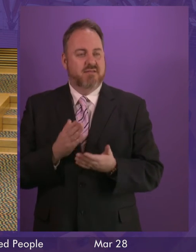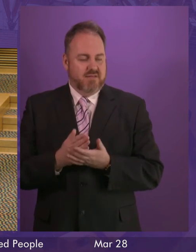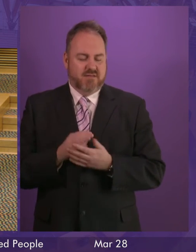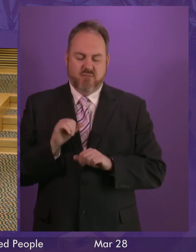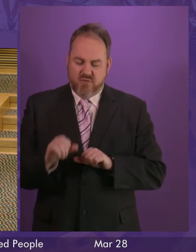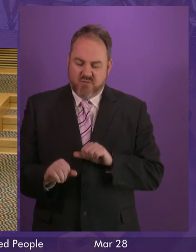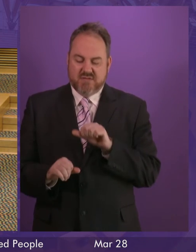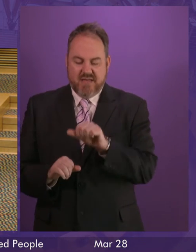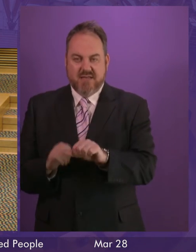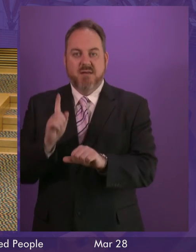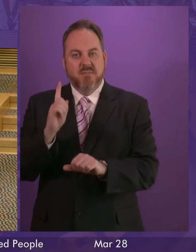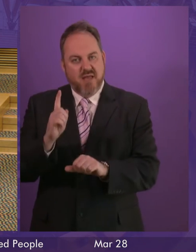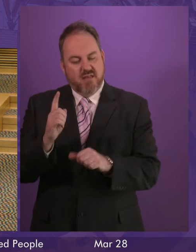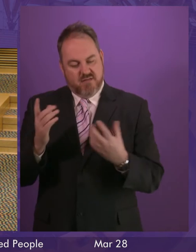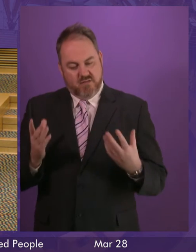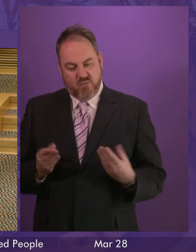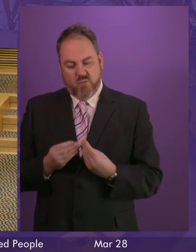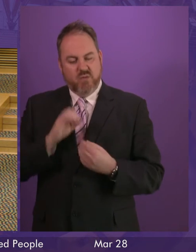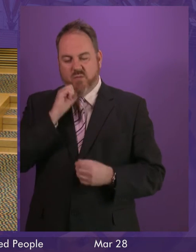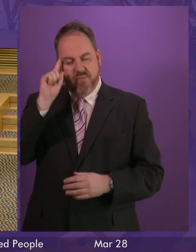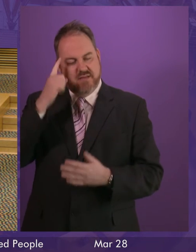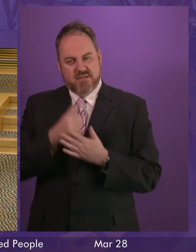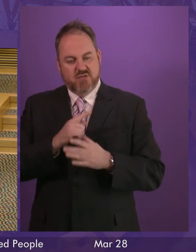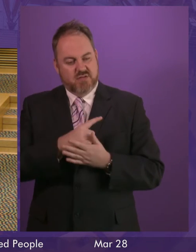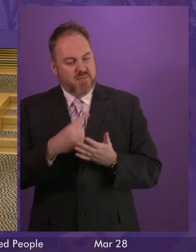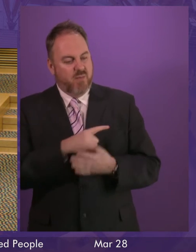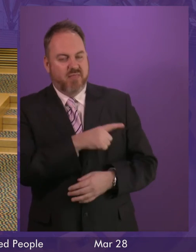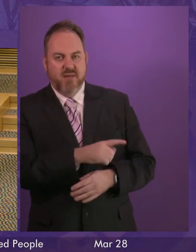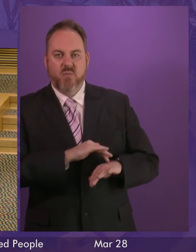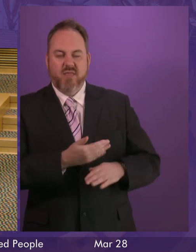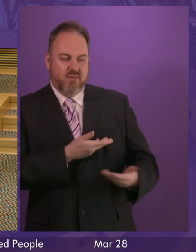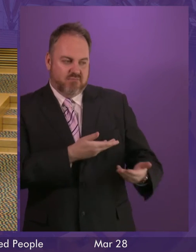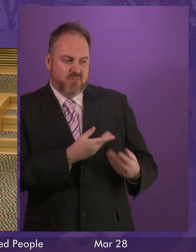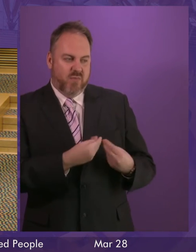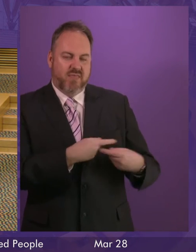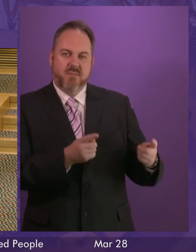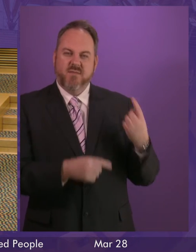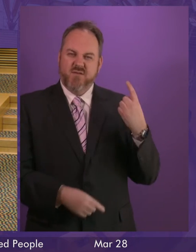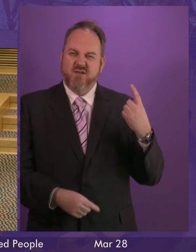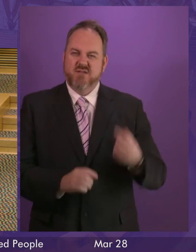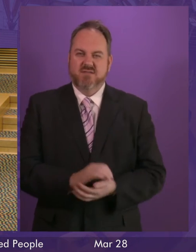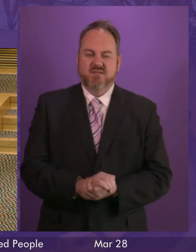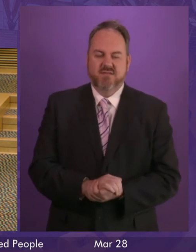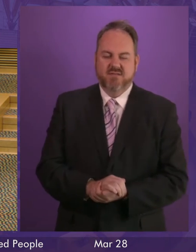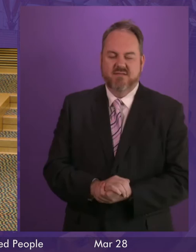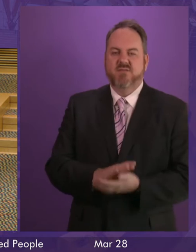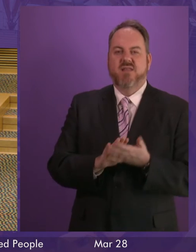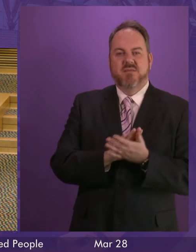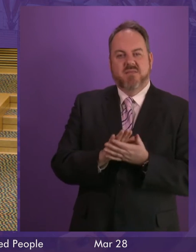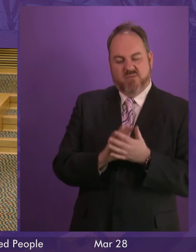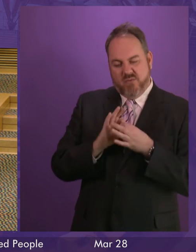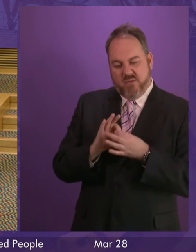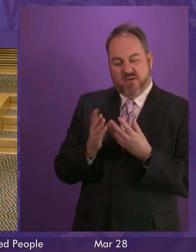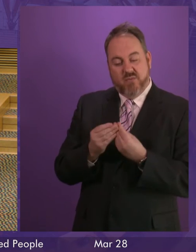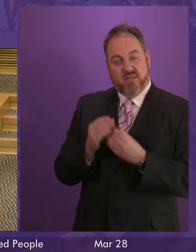single step alongside many organisations in the work we need to do. The framework takes a whole life approach involving both adults and